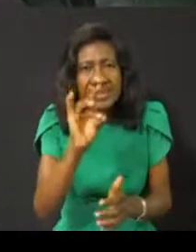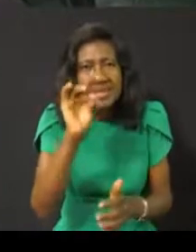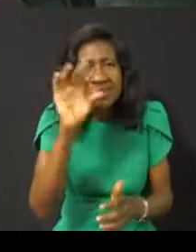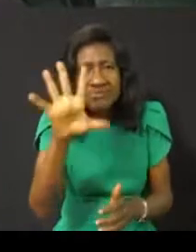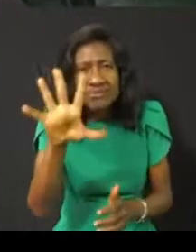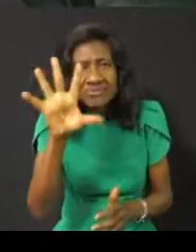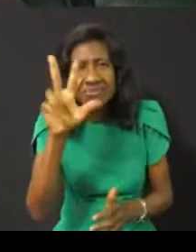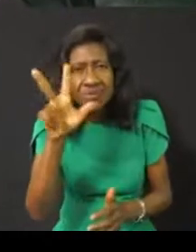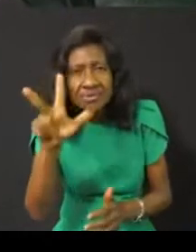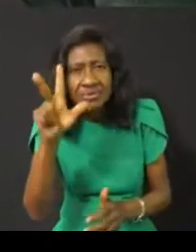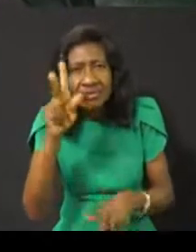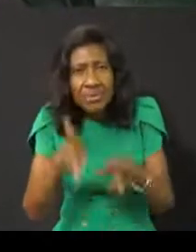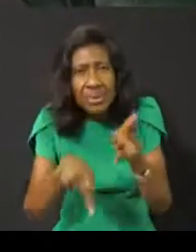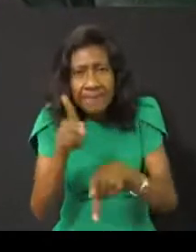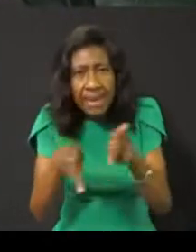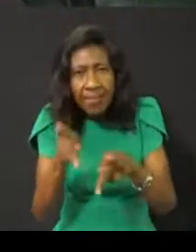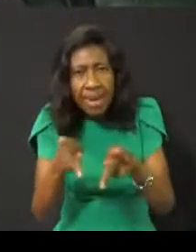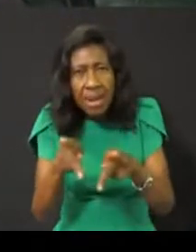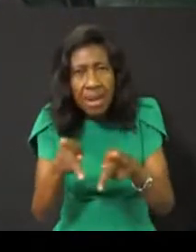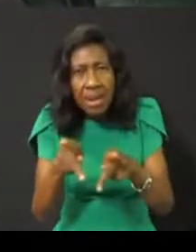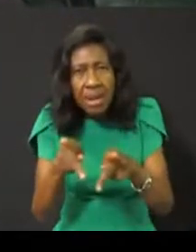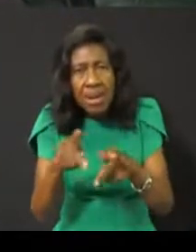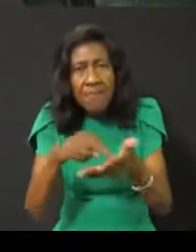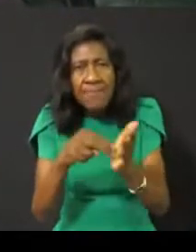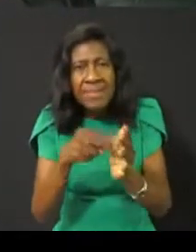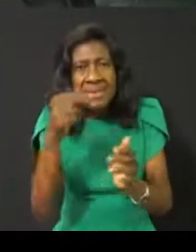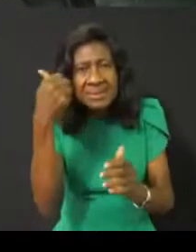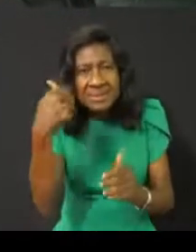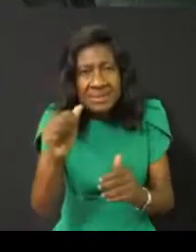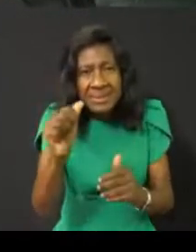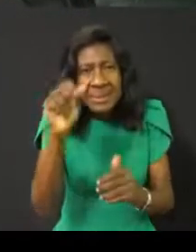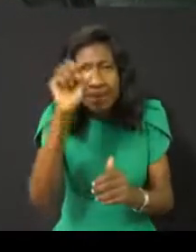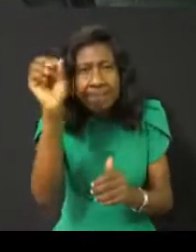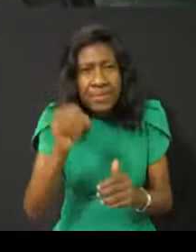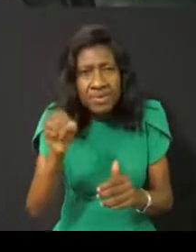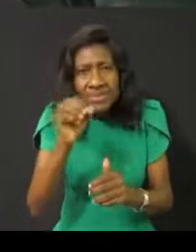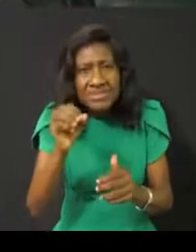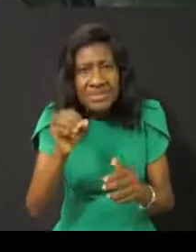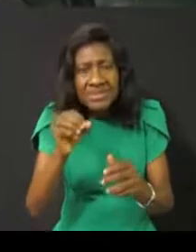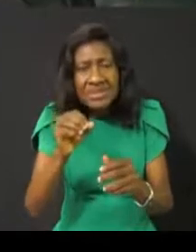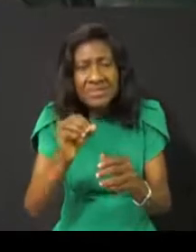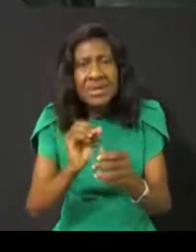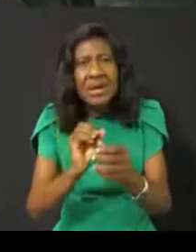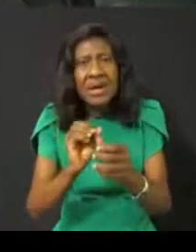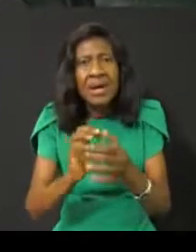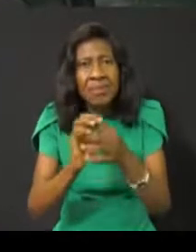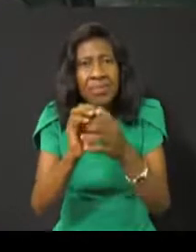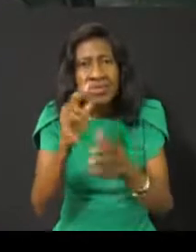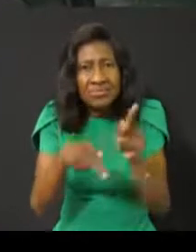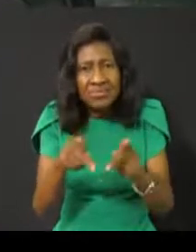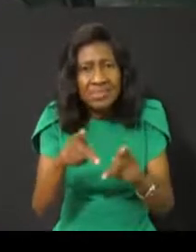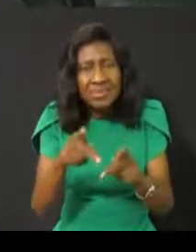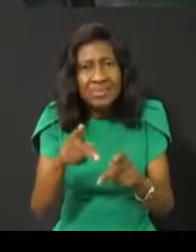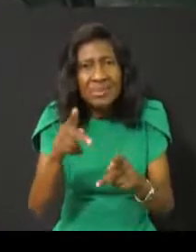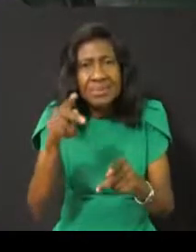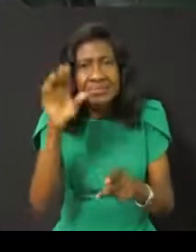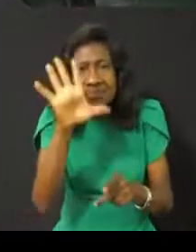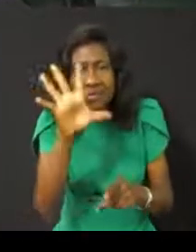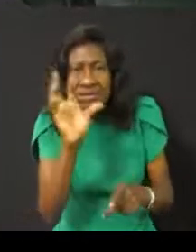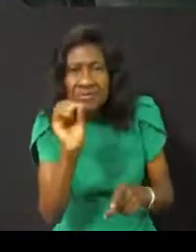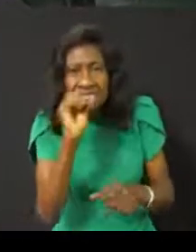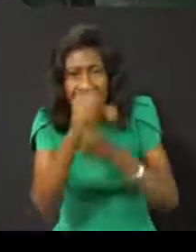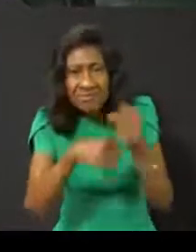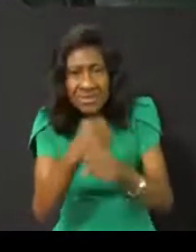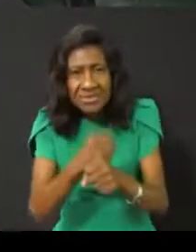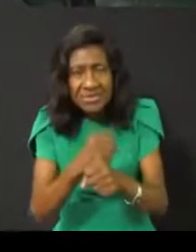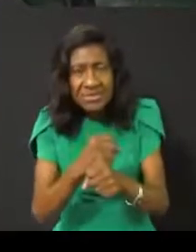1,853 people, which is 10% of those aged over 50, have had a 3rd or booster dose. I'm